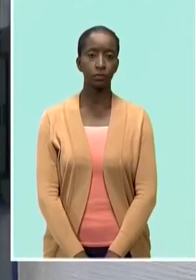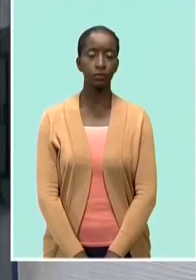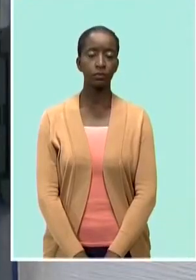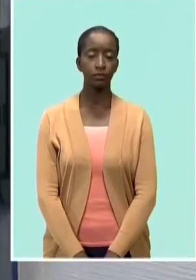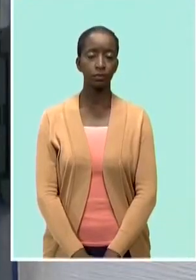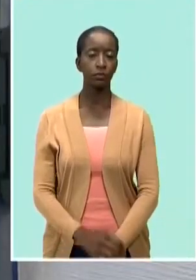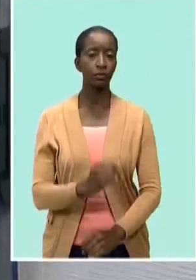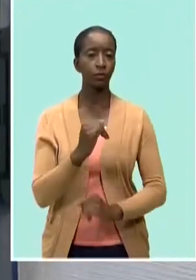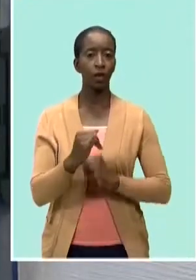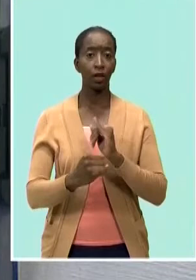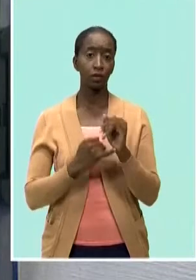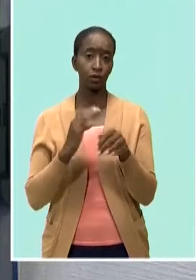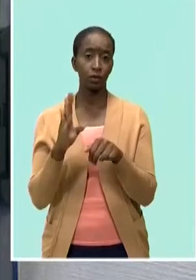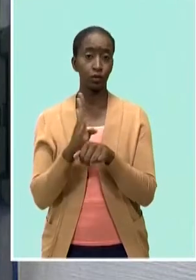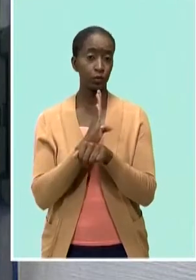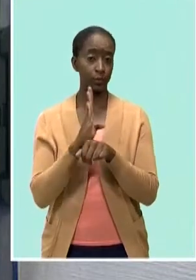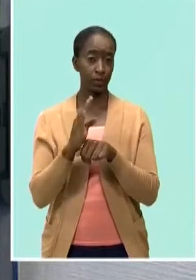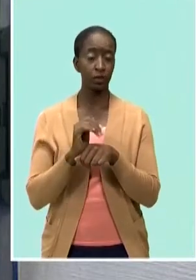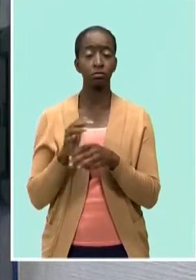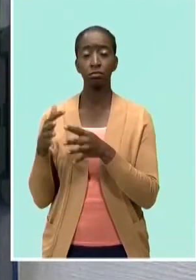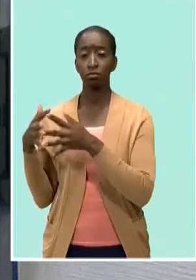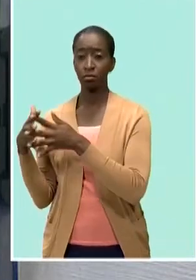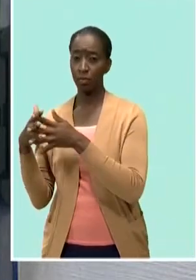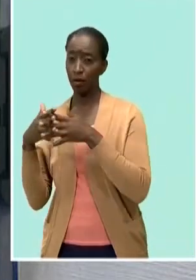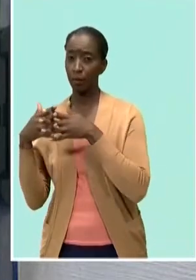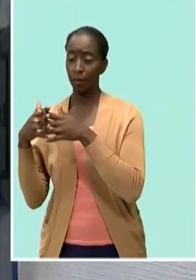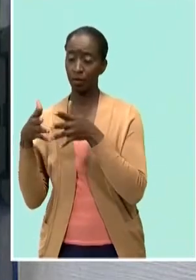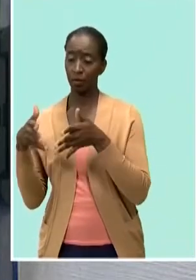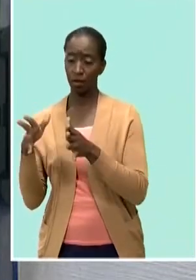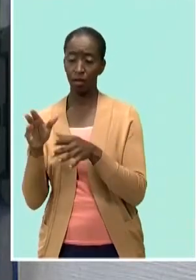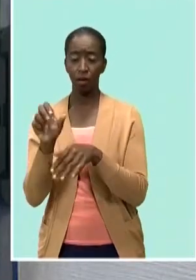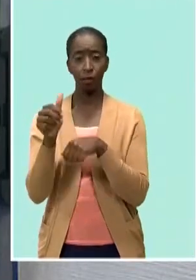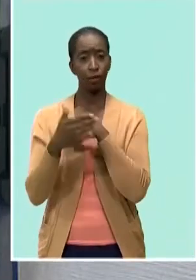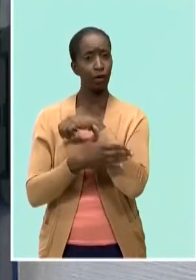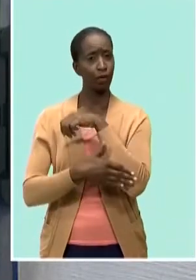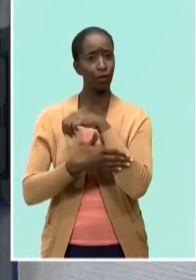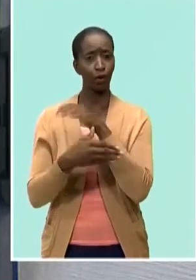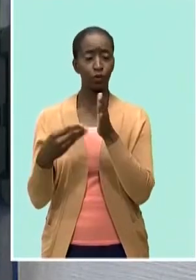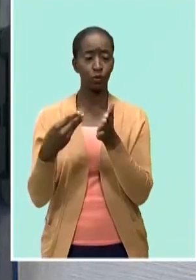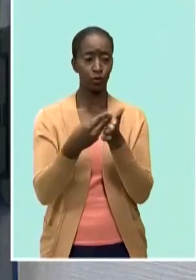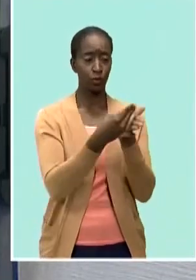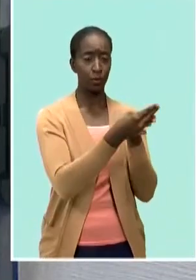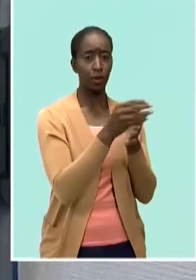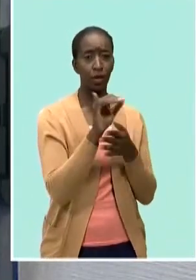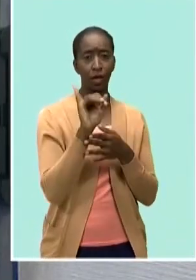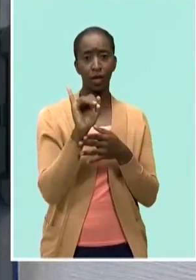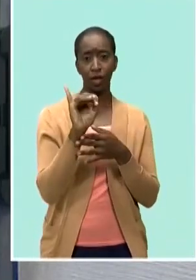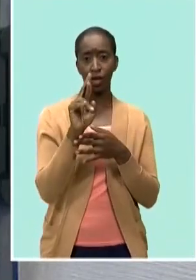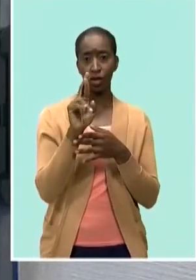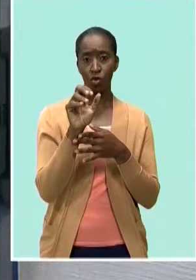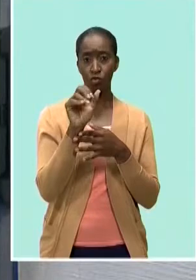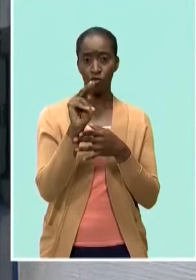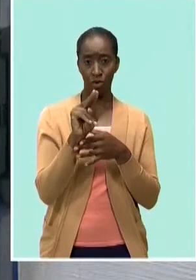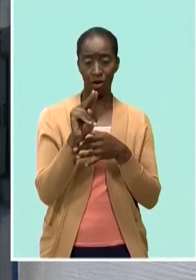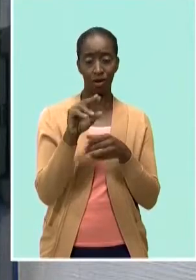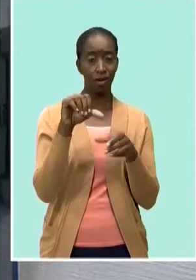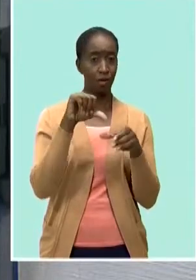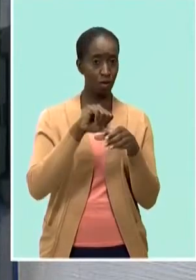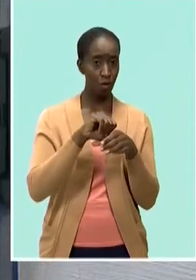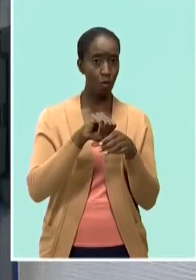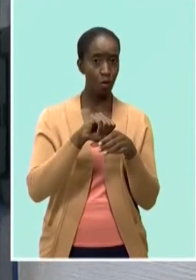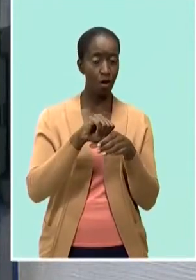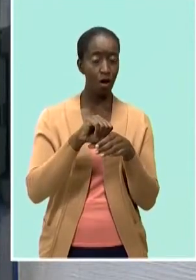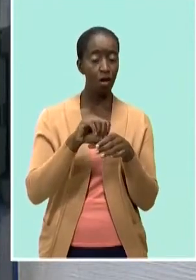And in international business, as the United States moves to end waivers for countries still buying Iranian oil, Tehran says it will continue to sell